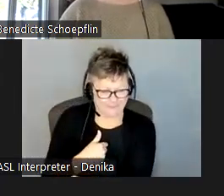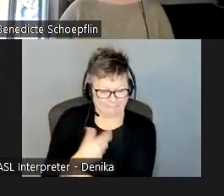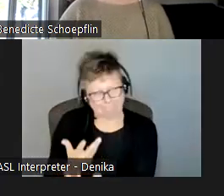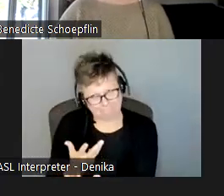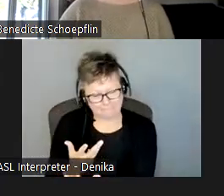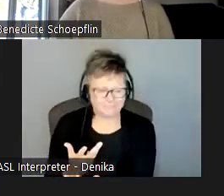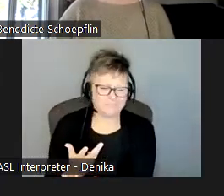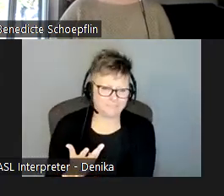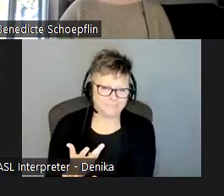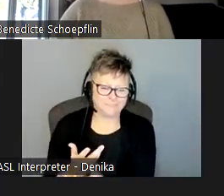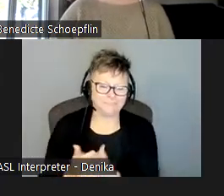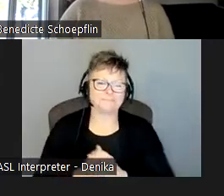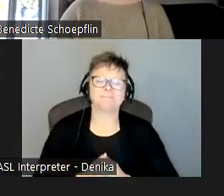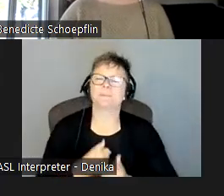there,